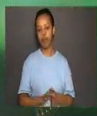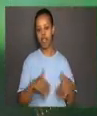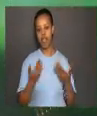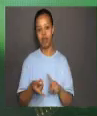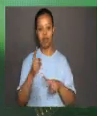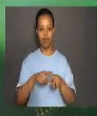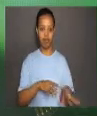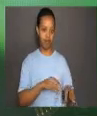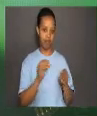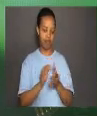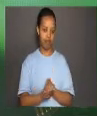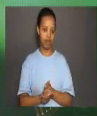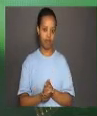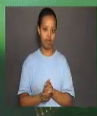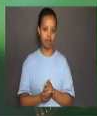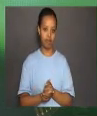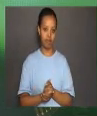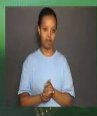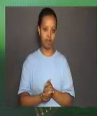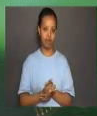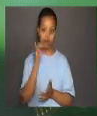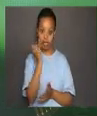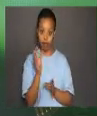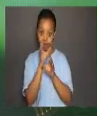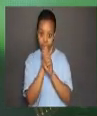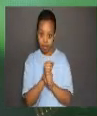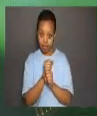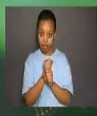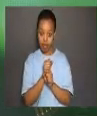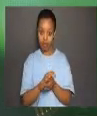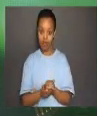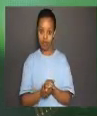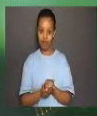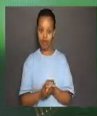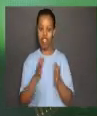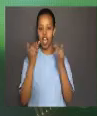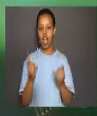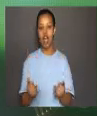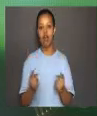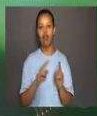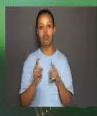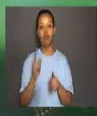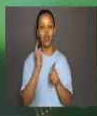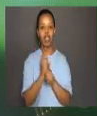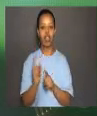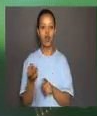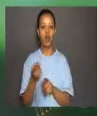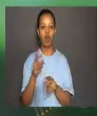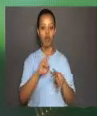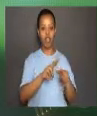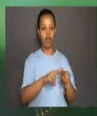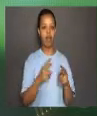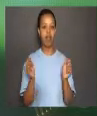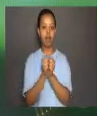Welcome back, students. Have you finished your diagrams? Let us see what the correct labels